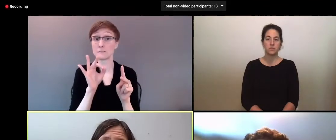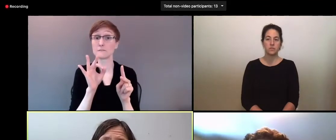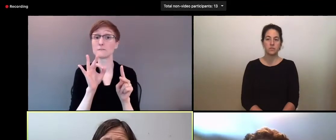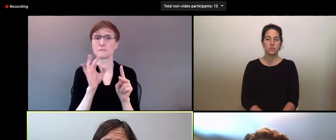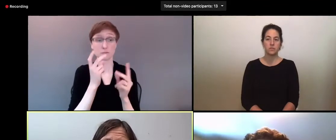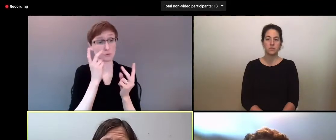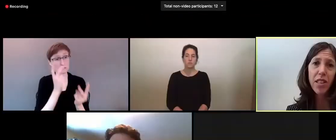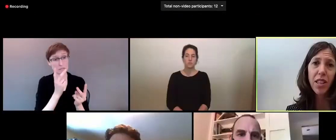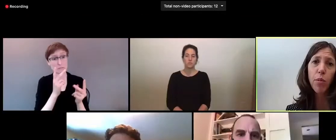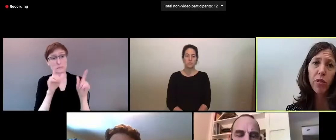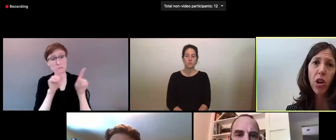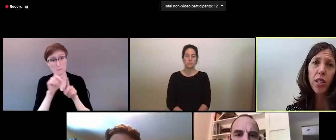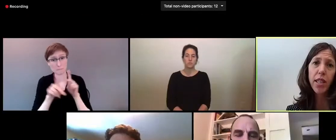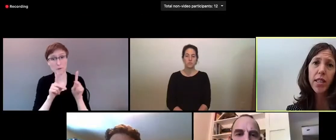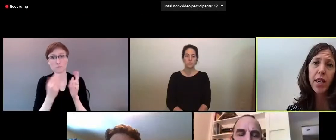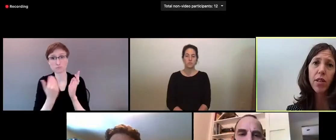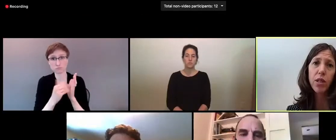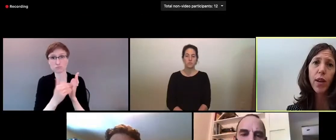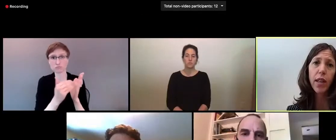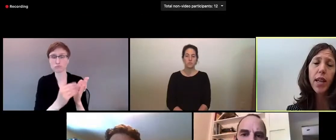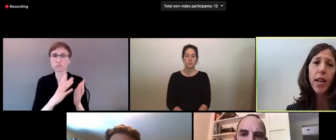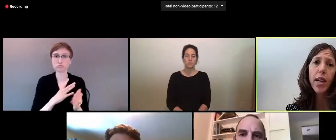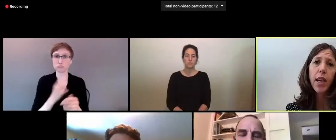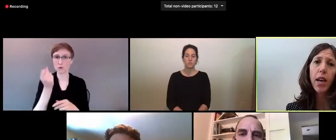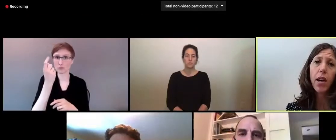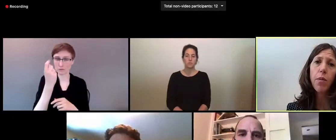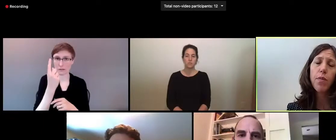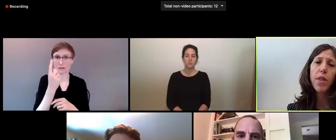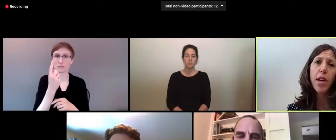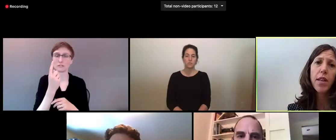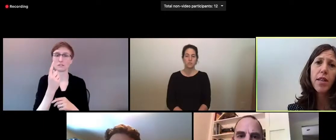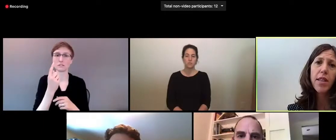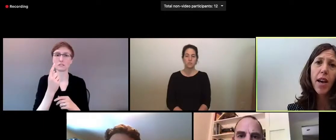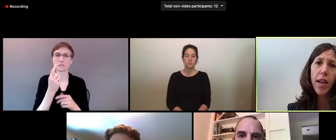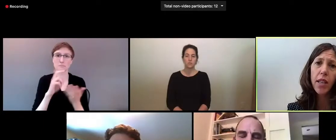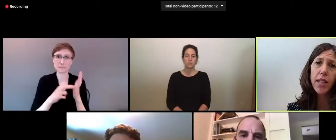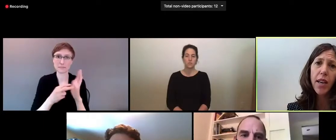sense, because then that keeps the number of contacts down as well.